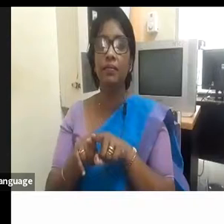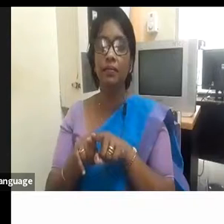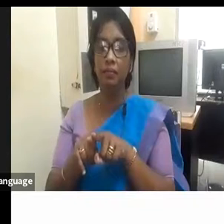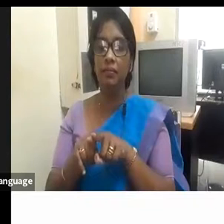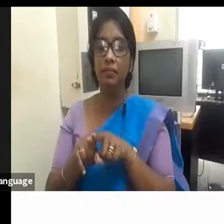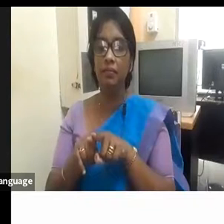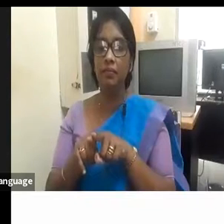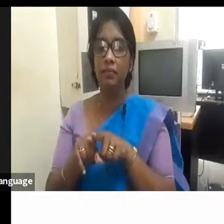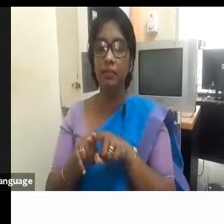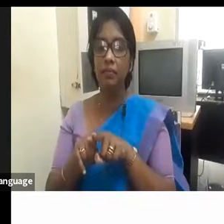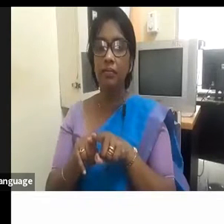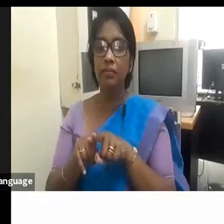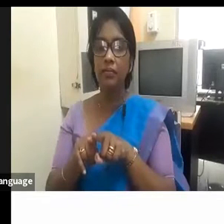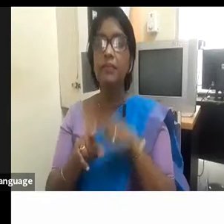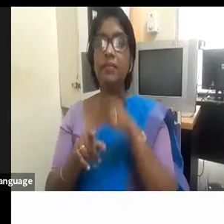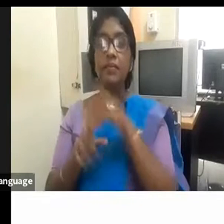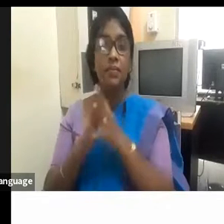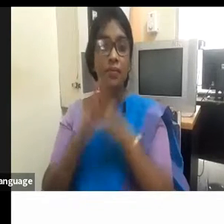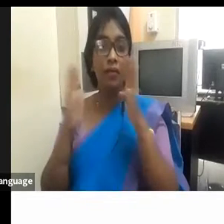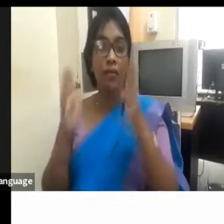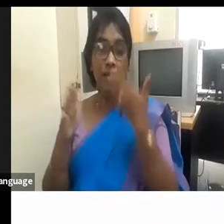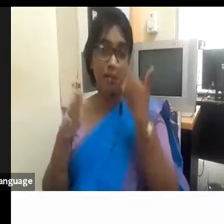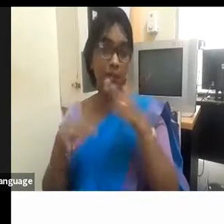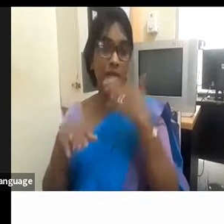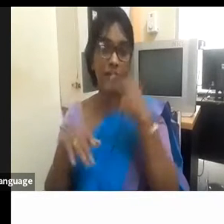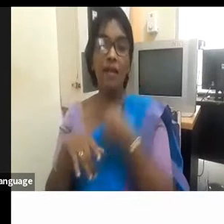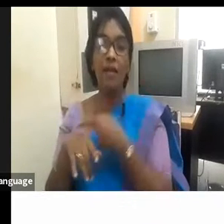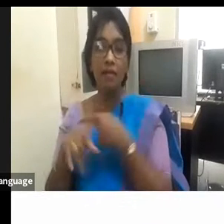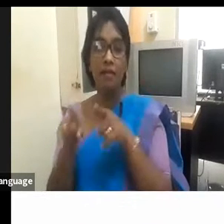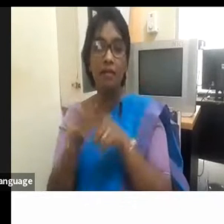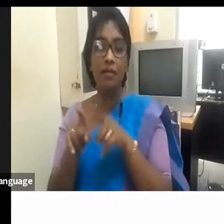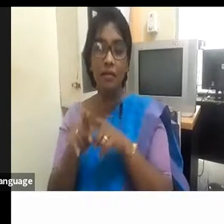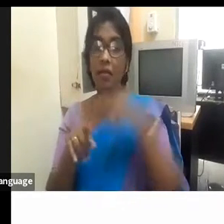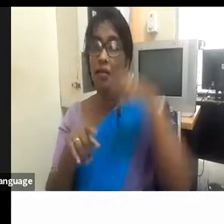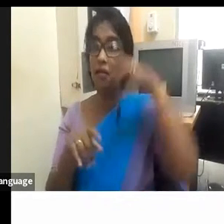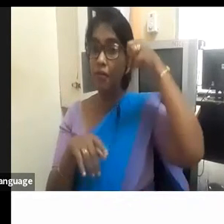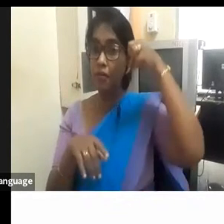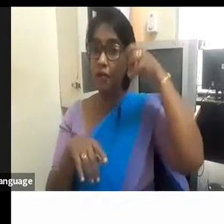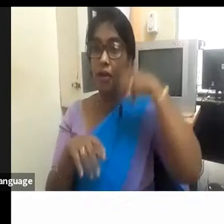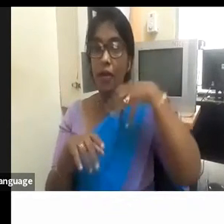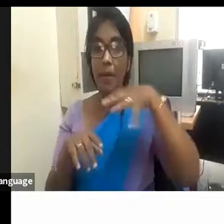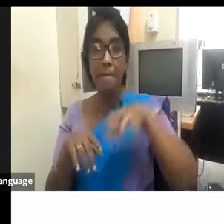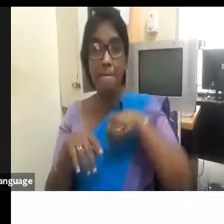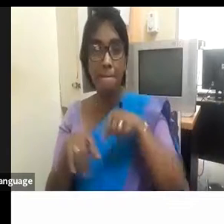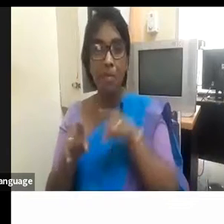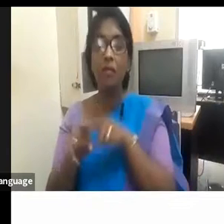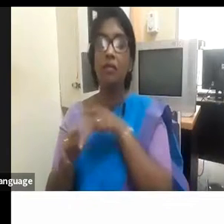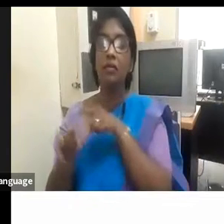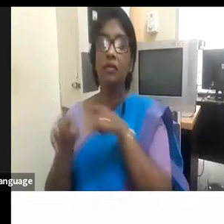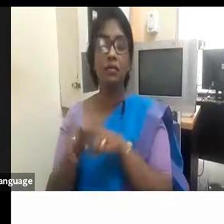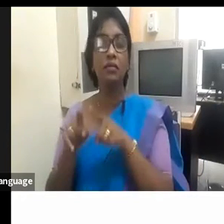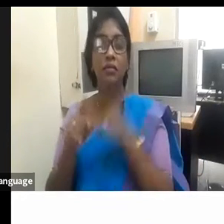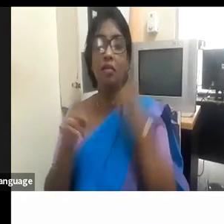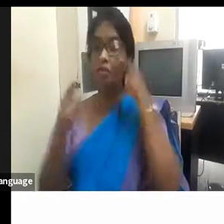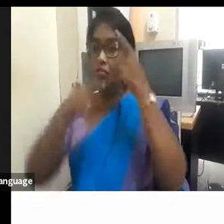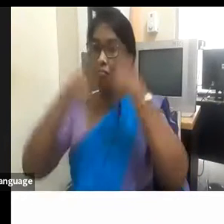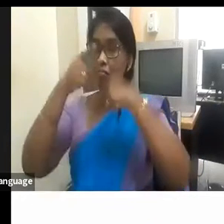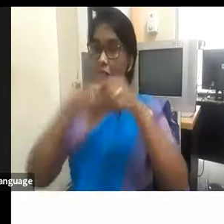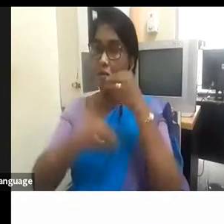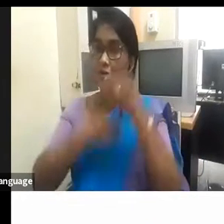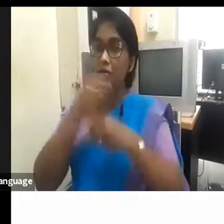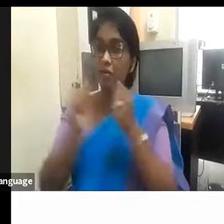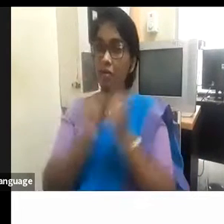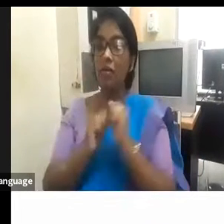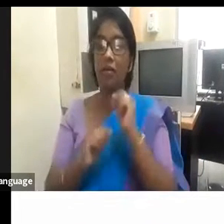act, forbids the use of electricity in the industry. Just imagine 21st century Sri Lanka. We have a